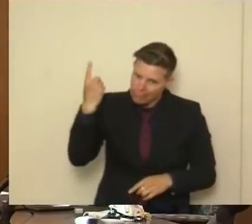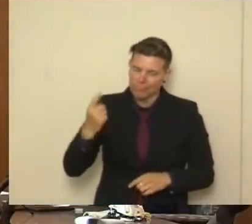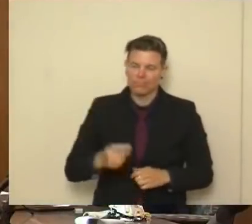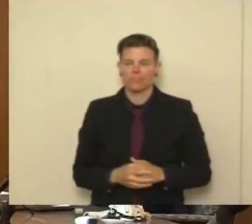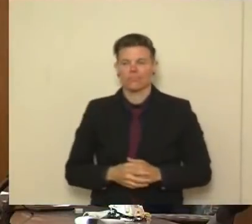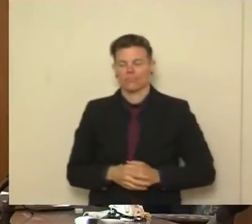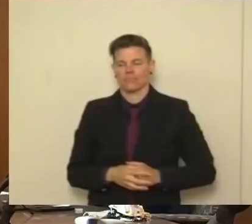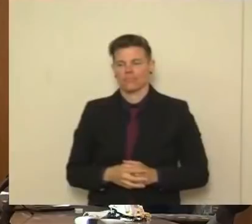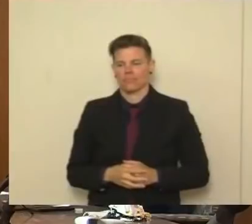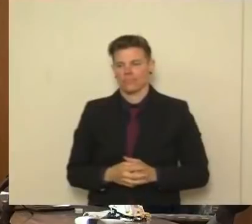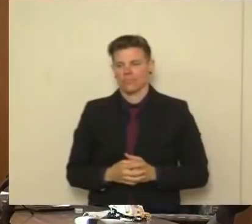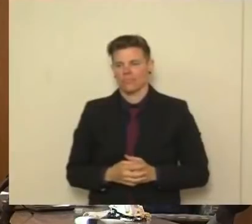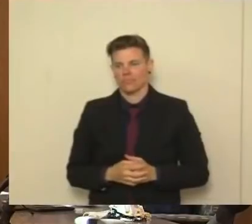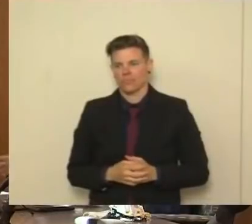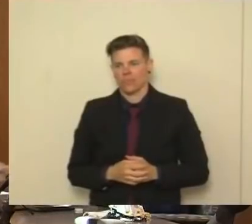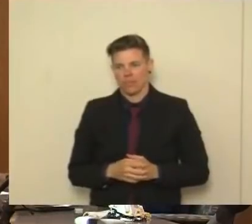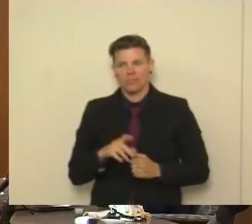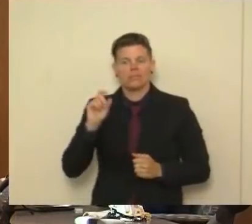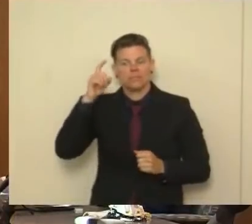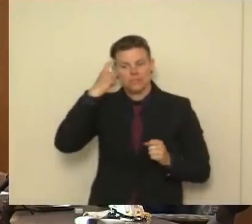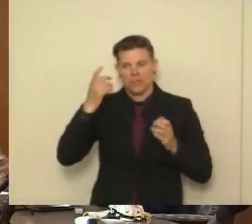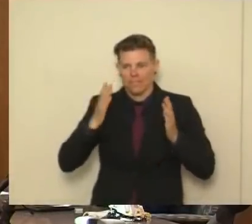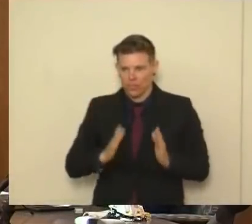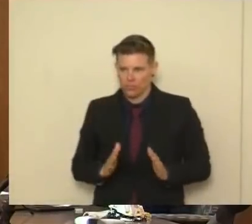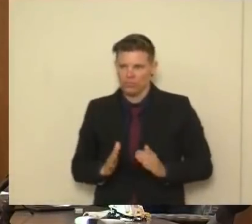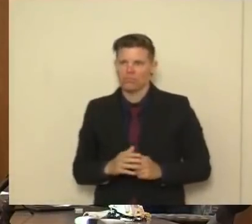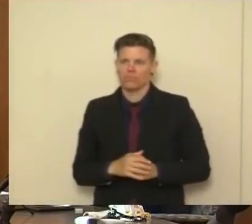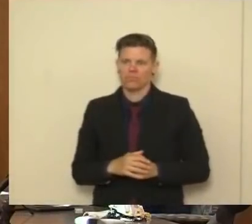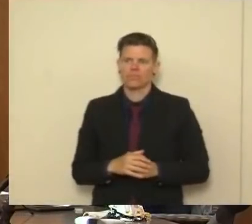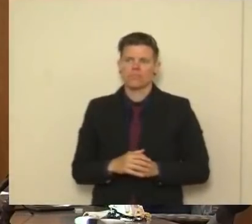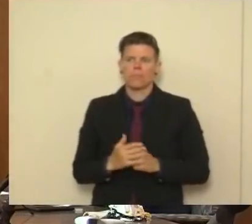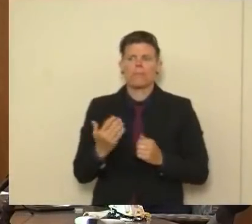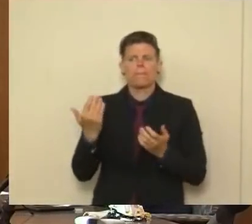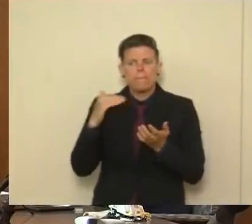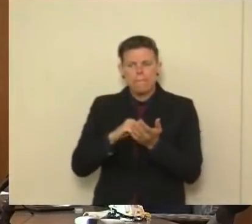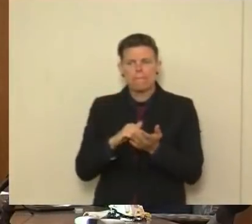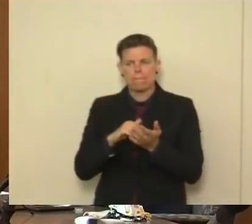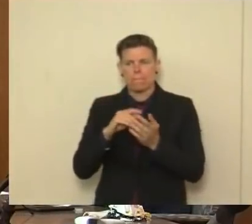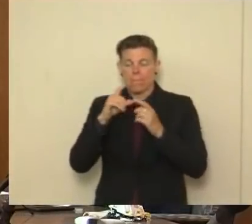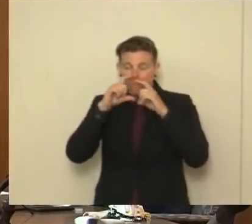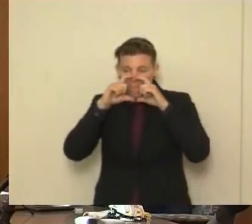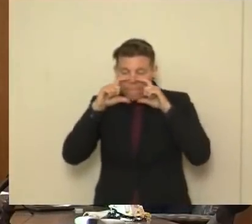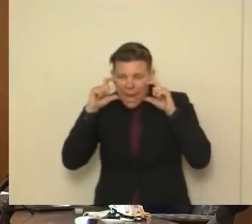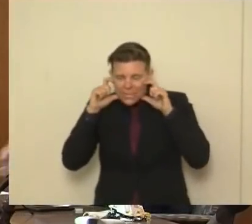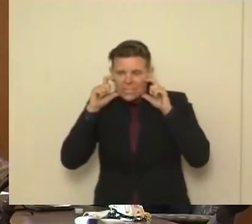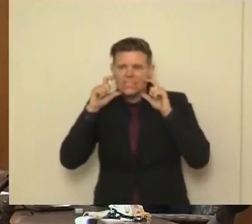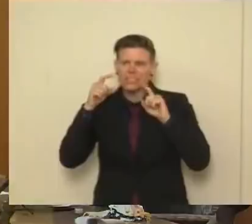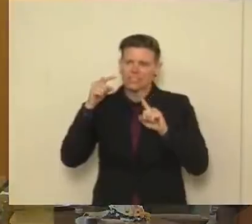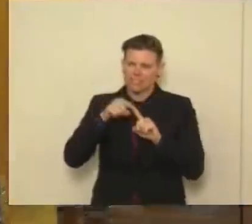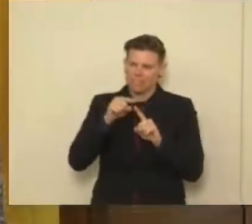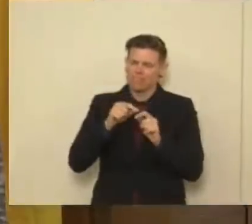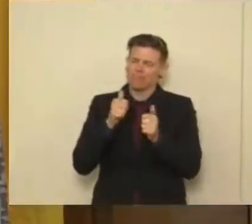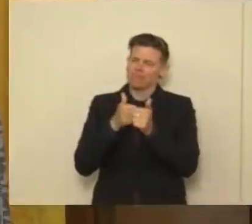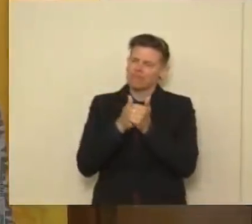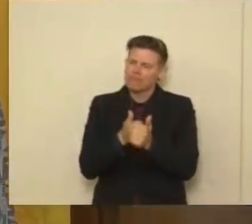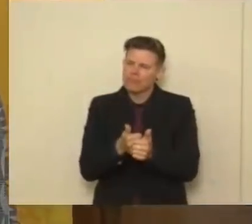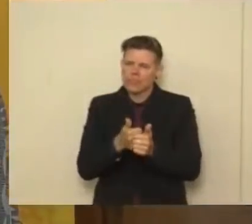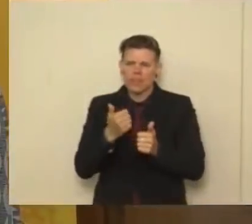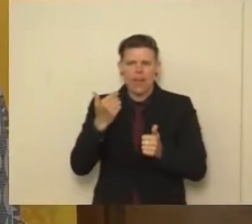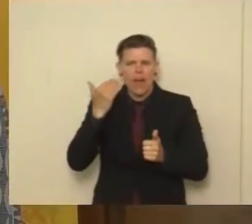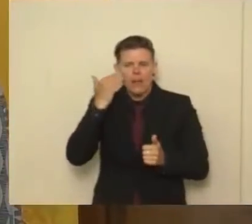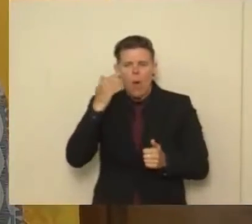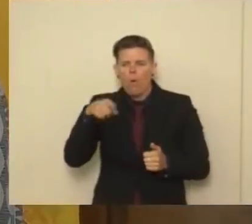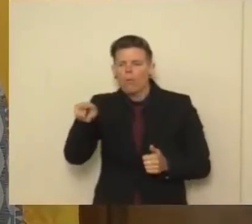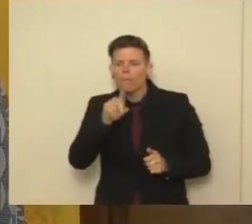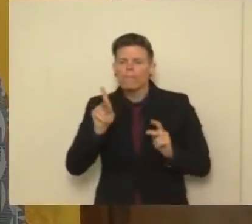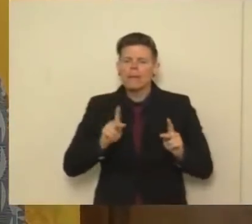else, and again about mask compliance. I do think that people have a real false sense of security. I'm young, it won't matter